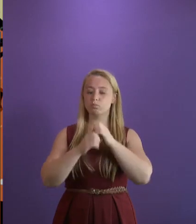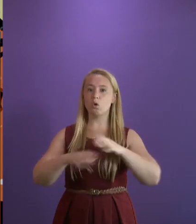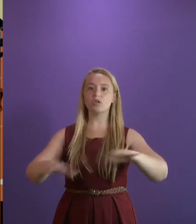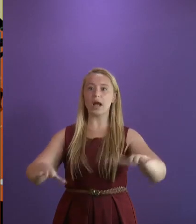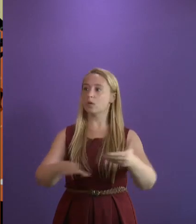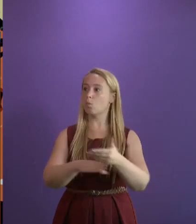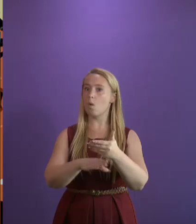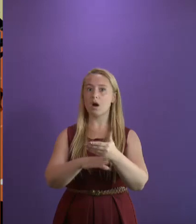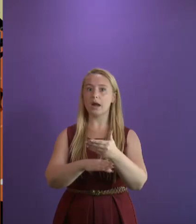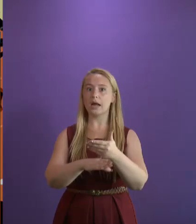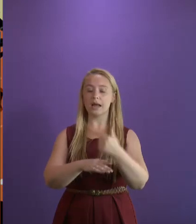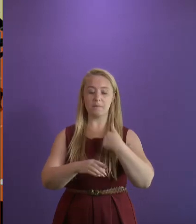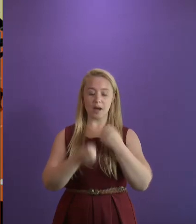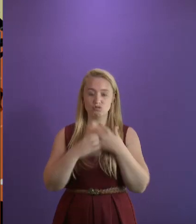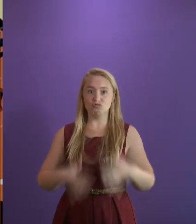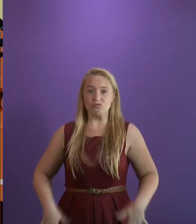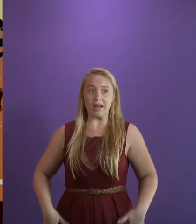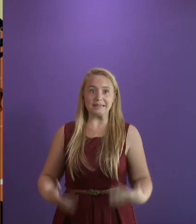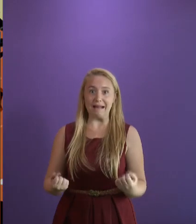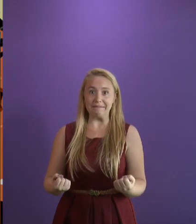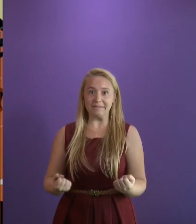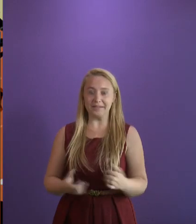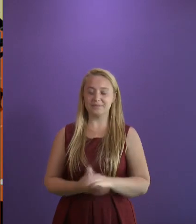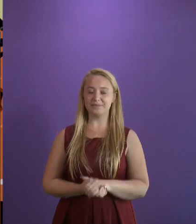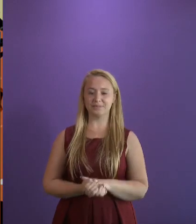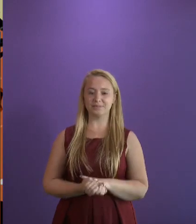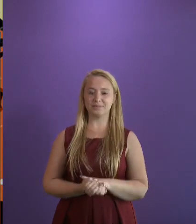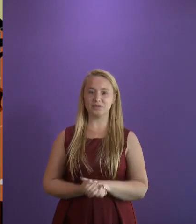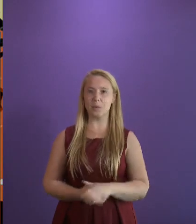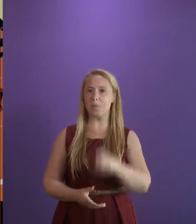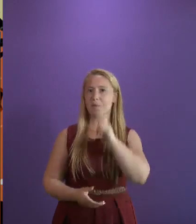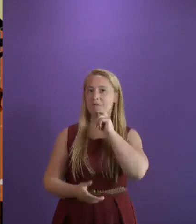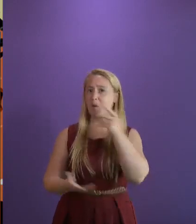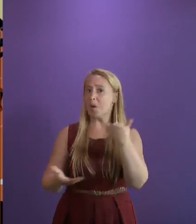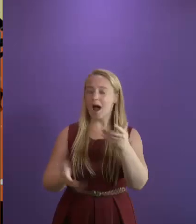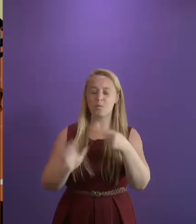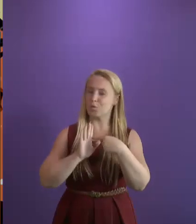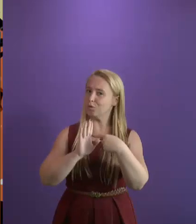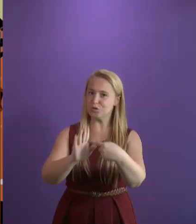a dress. I won't show you where the mic is,